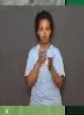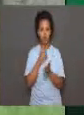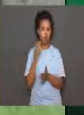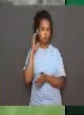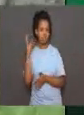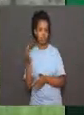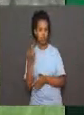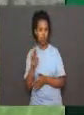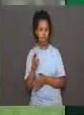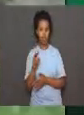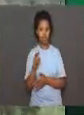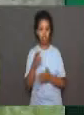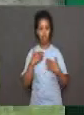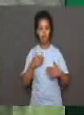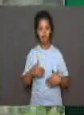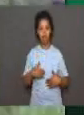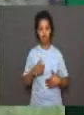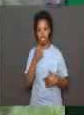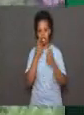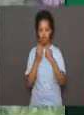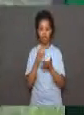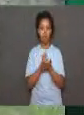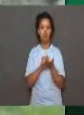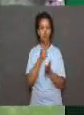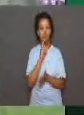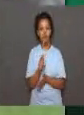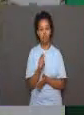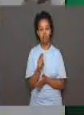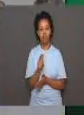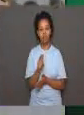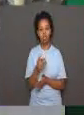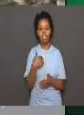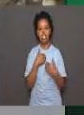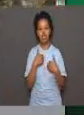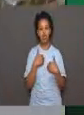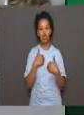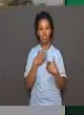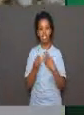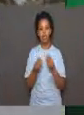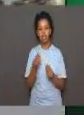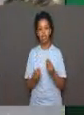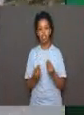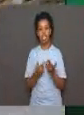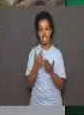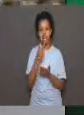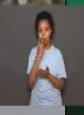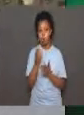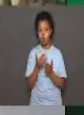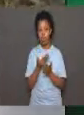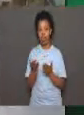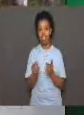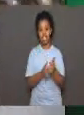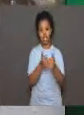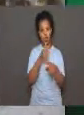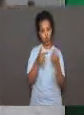a physical experience with. The animal then follows the object.